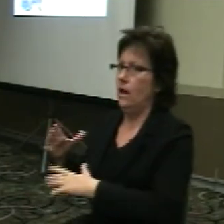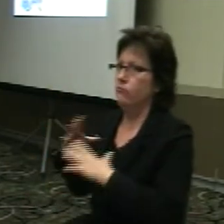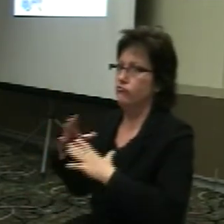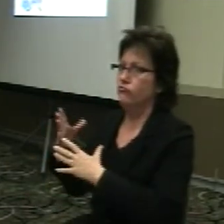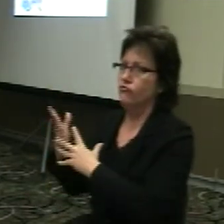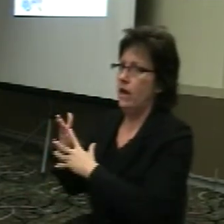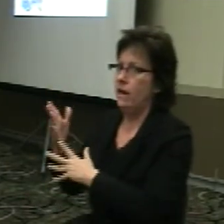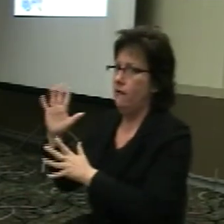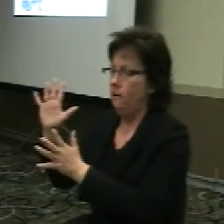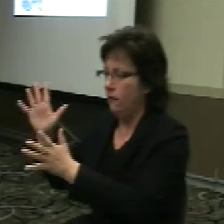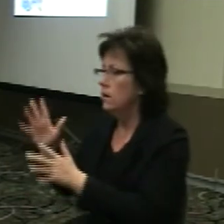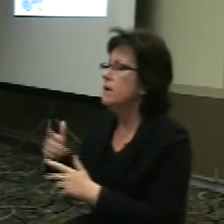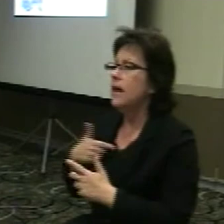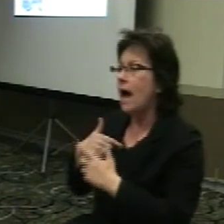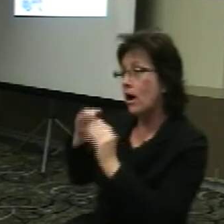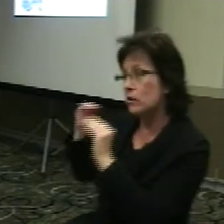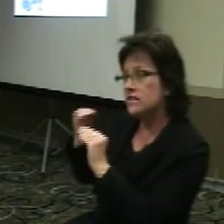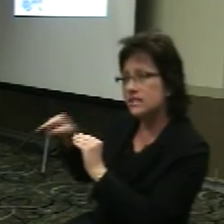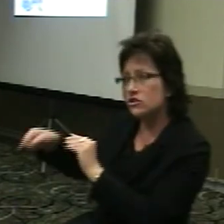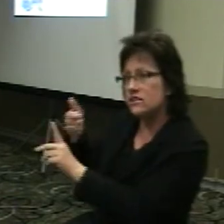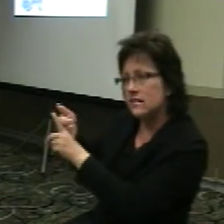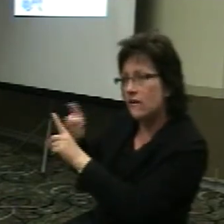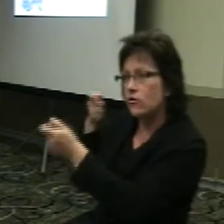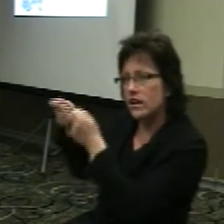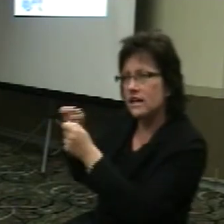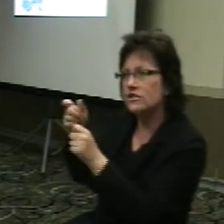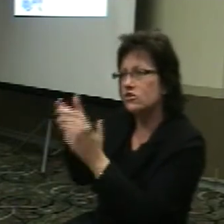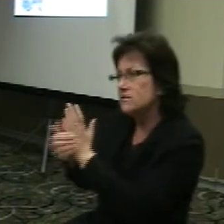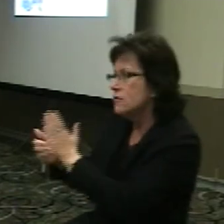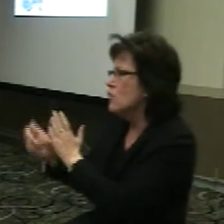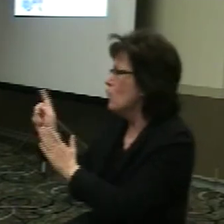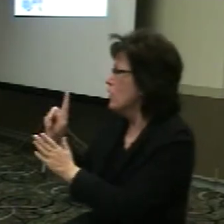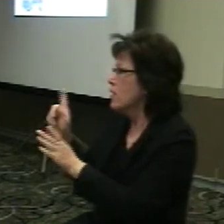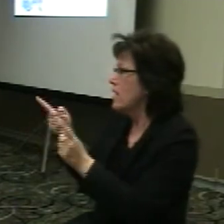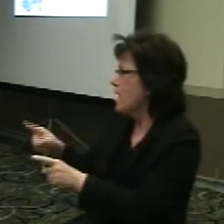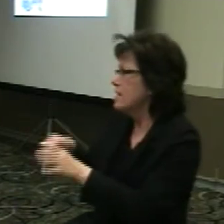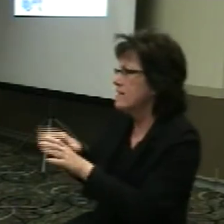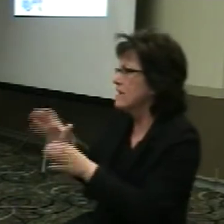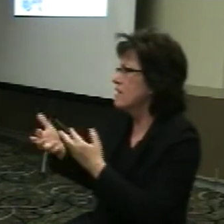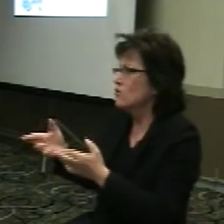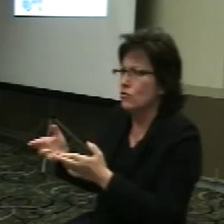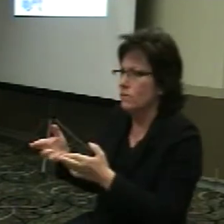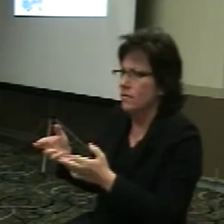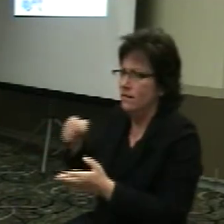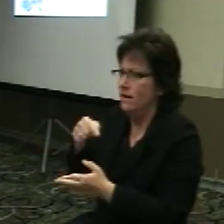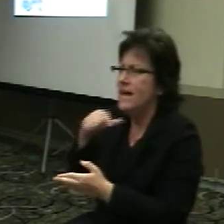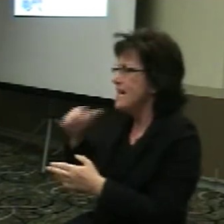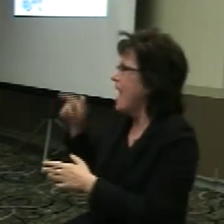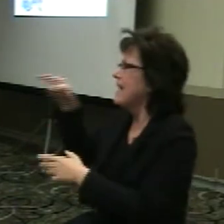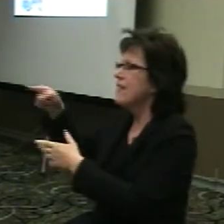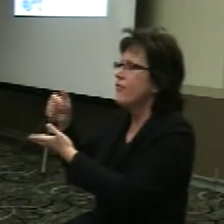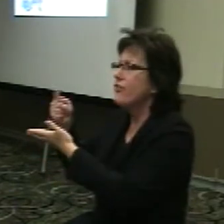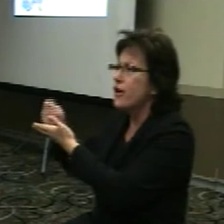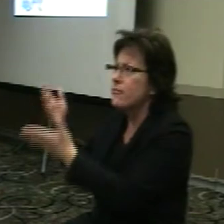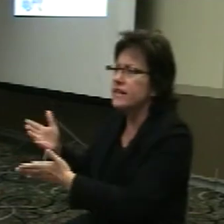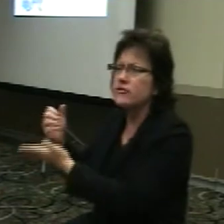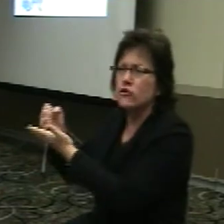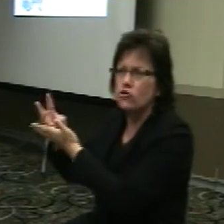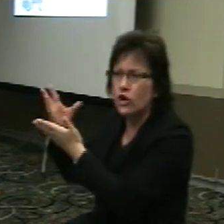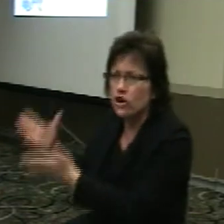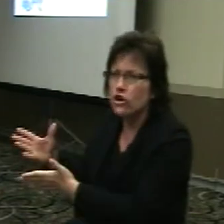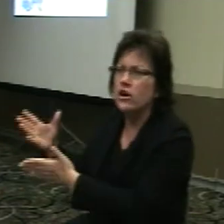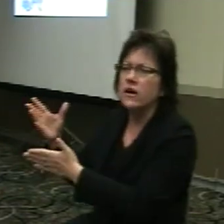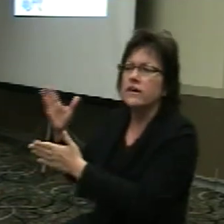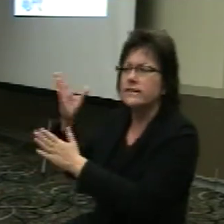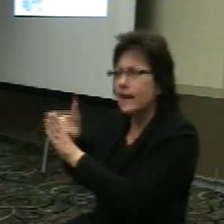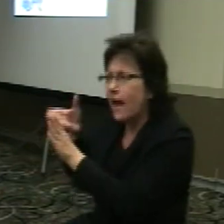some self-regulation skills. Where those things happen are in the classroom. They don't happen in the therapist's office. They don't happen in the social worker's office, the psychologist. They happen